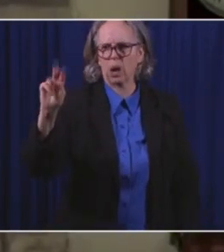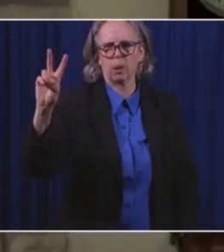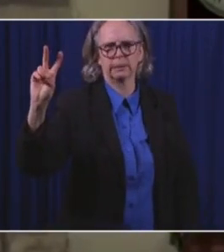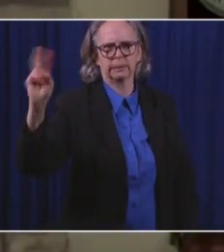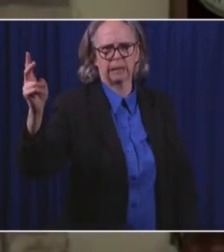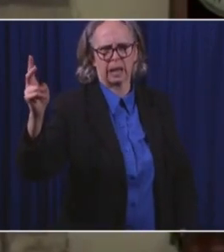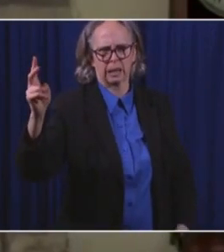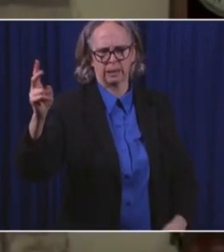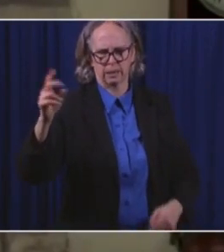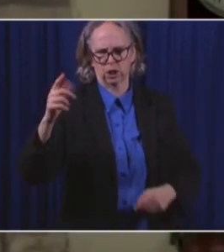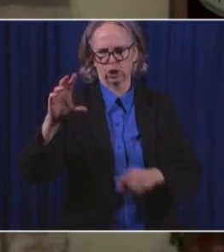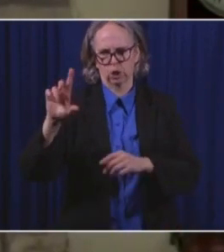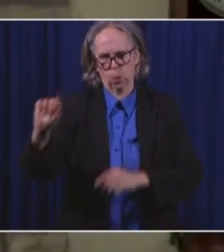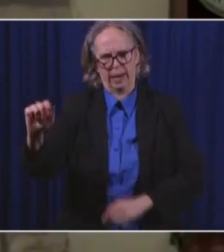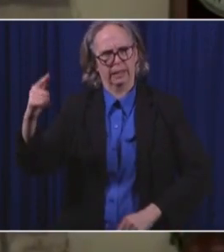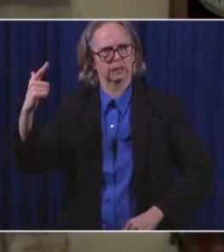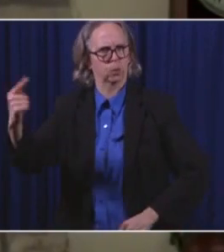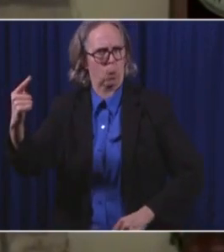2021.